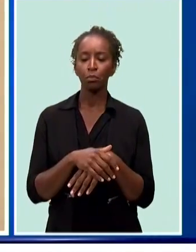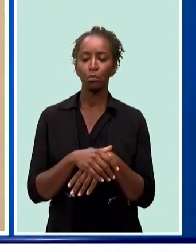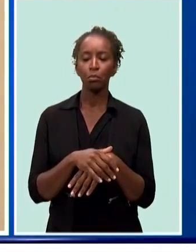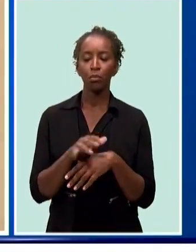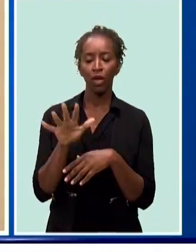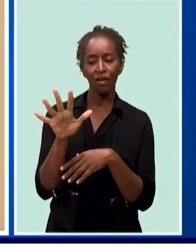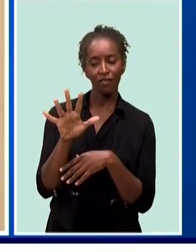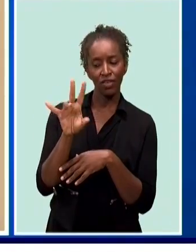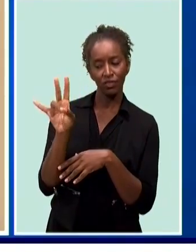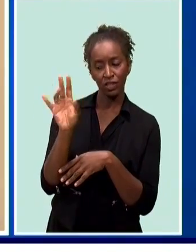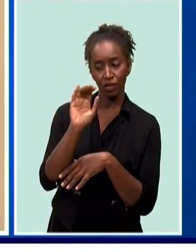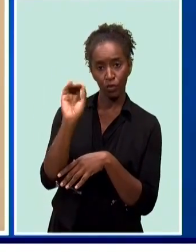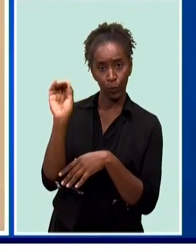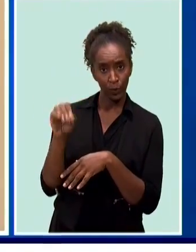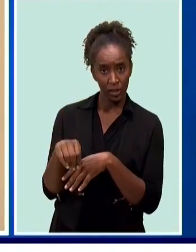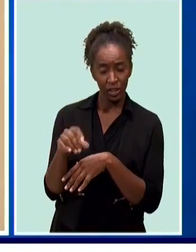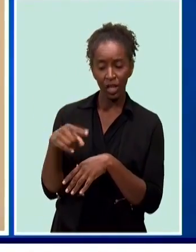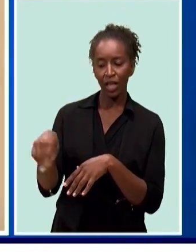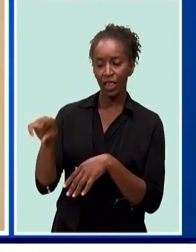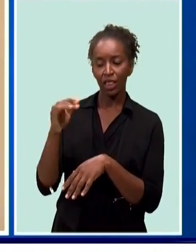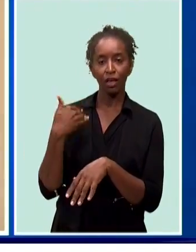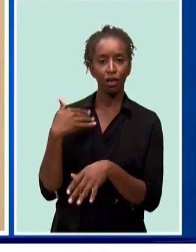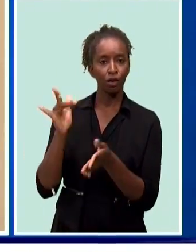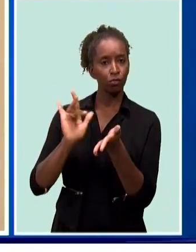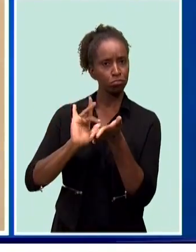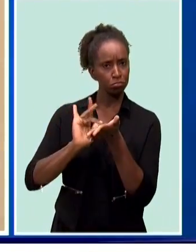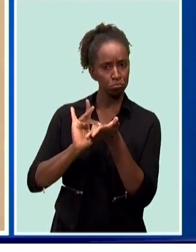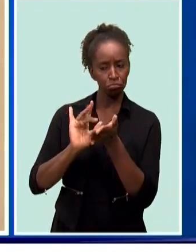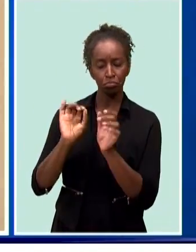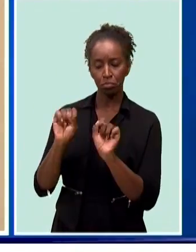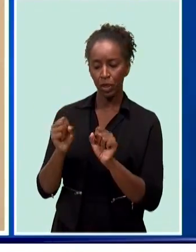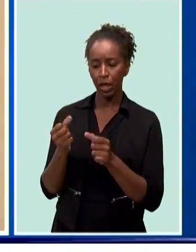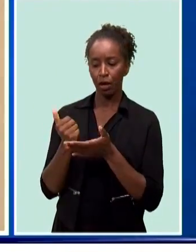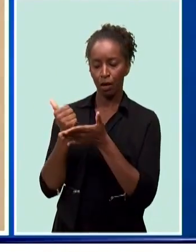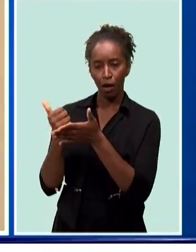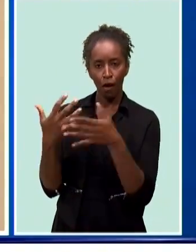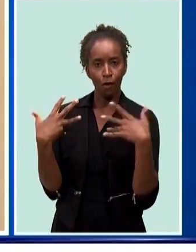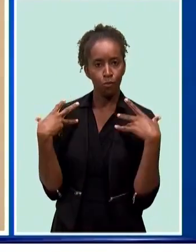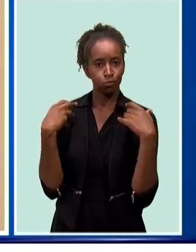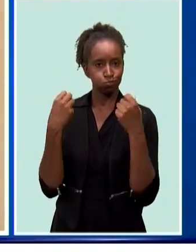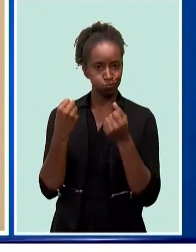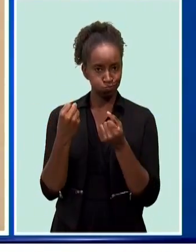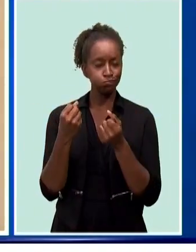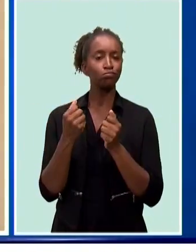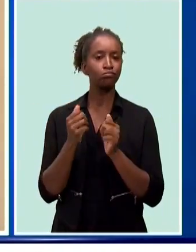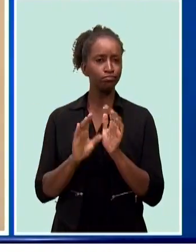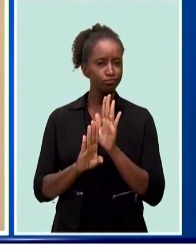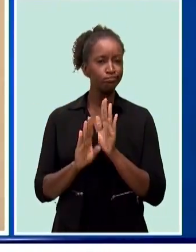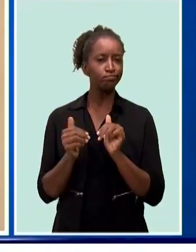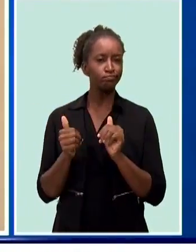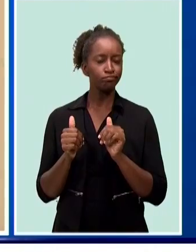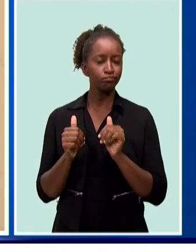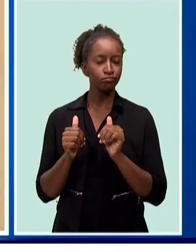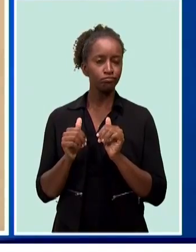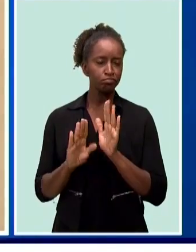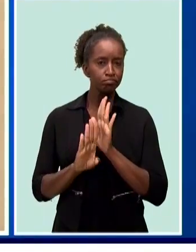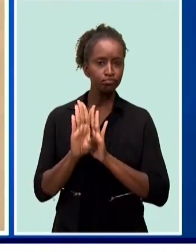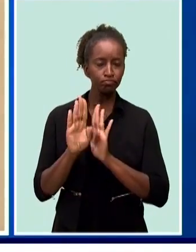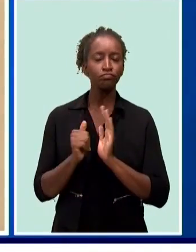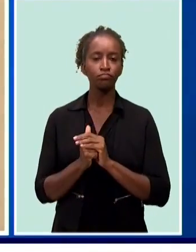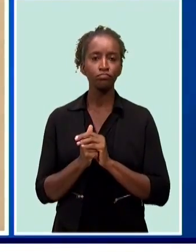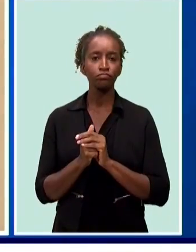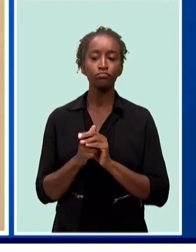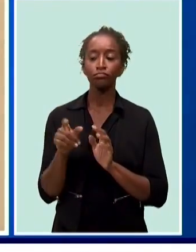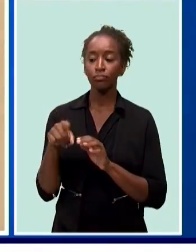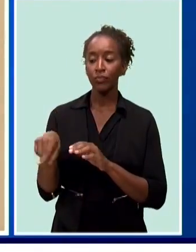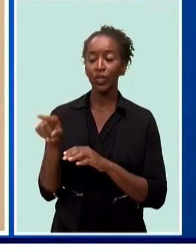of all of those diagnosed are on life-saving antiretroviral therapy, and 85% of those on therapy have